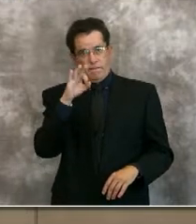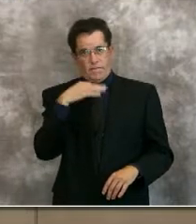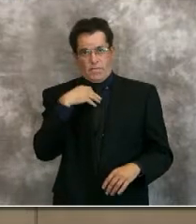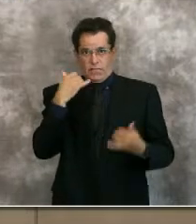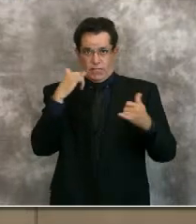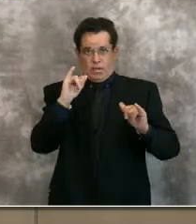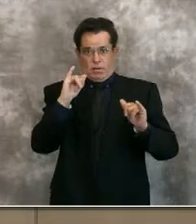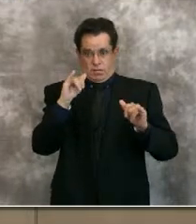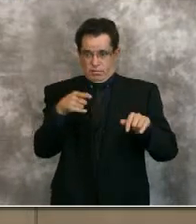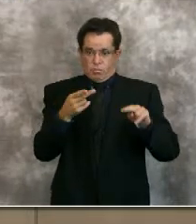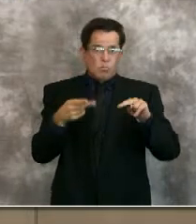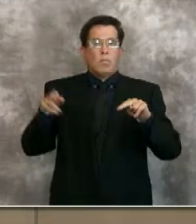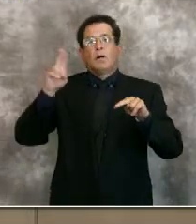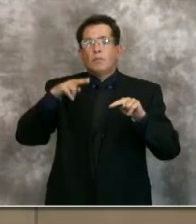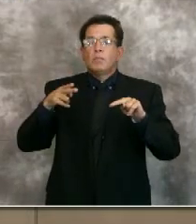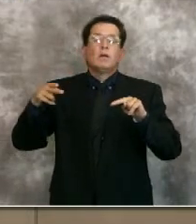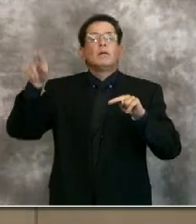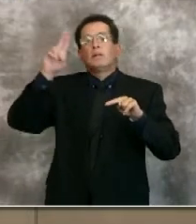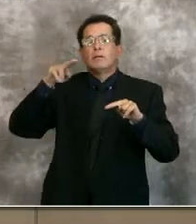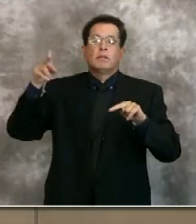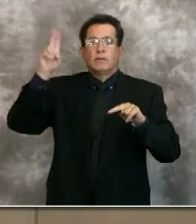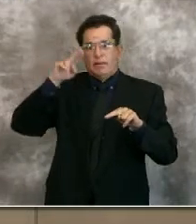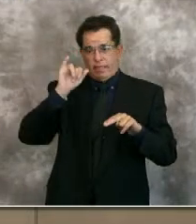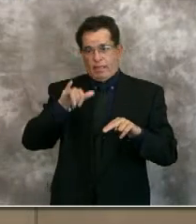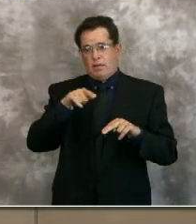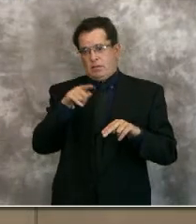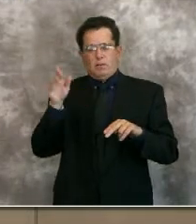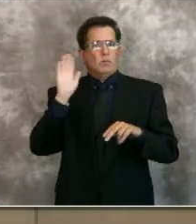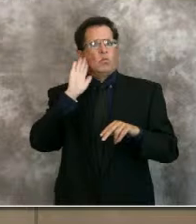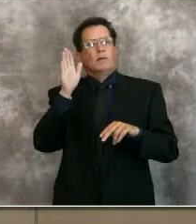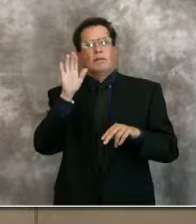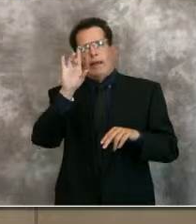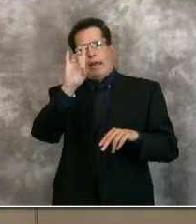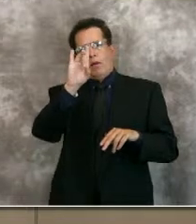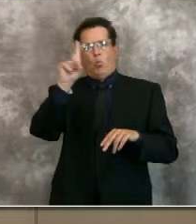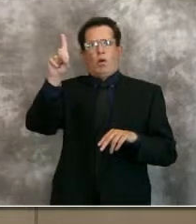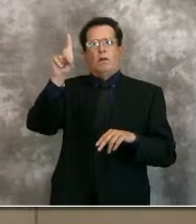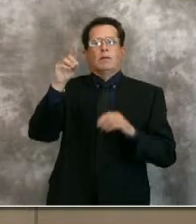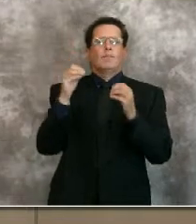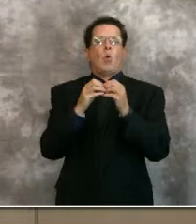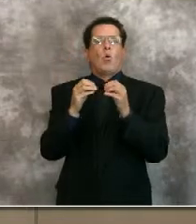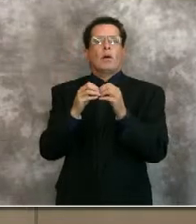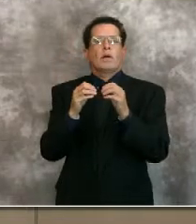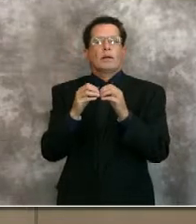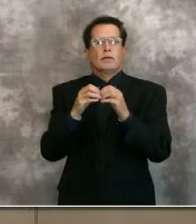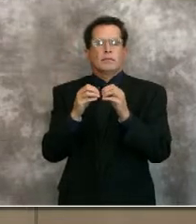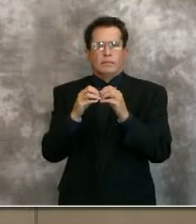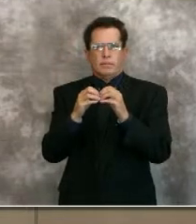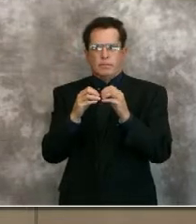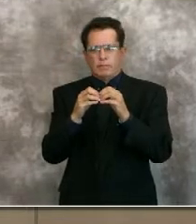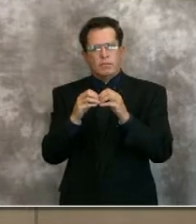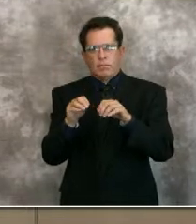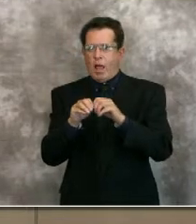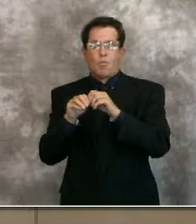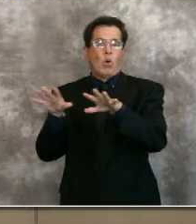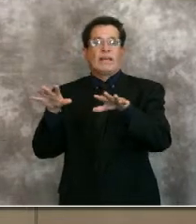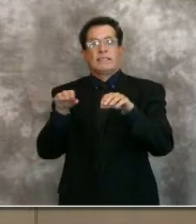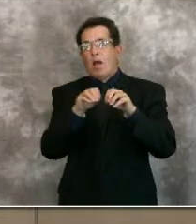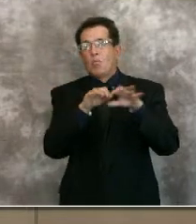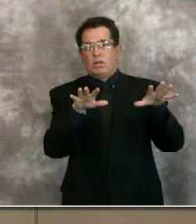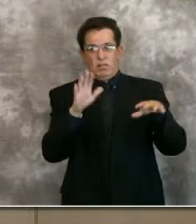this track record, we will have 81 more outbreaks. That's basically 27, or